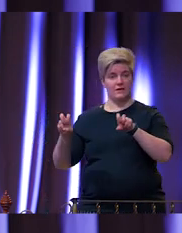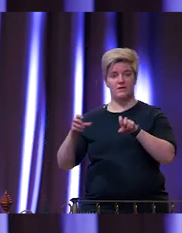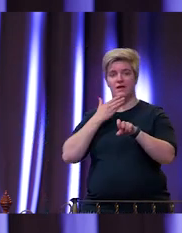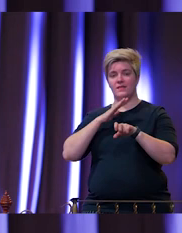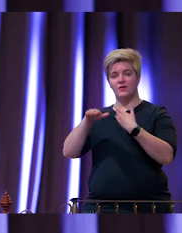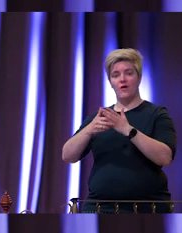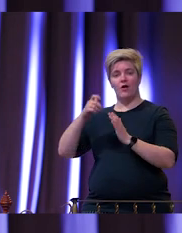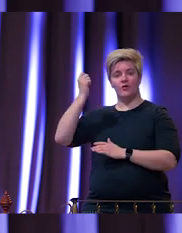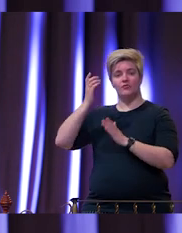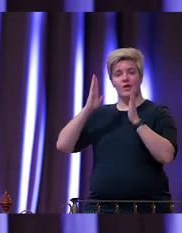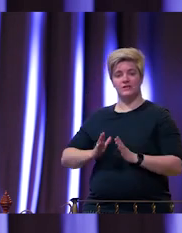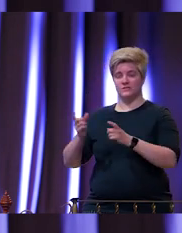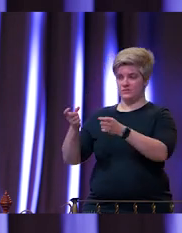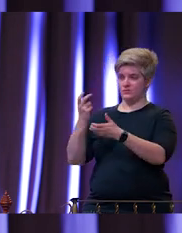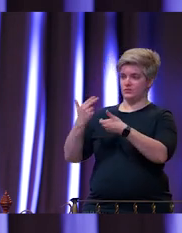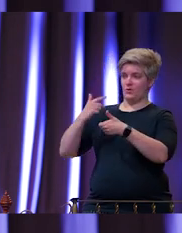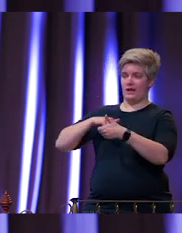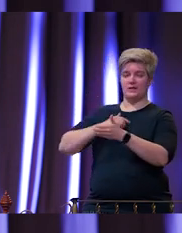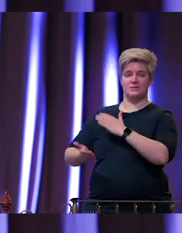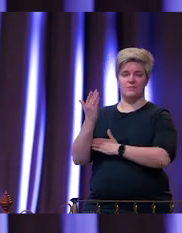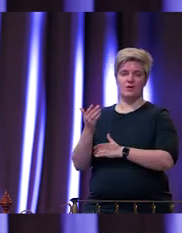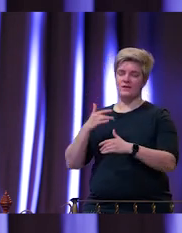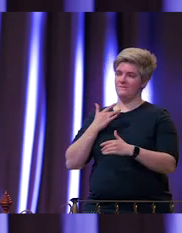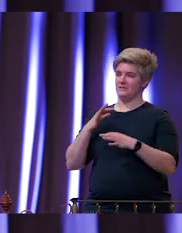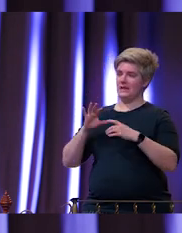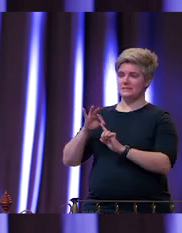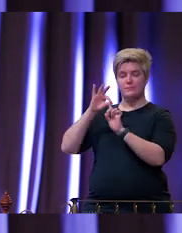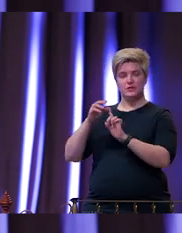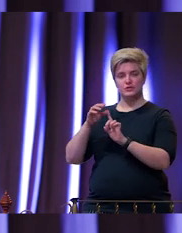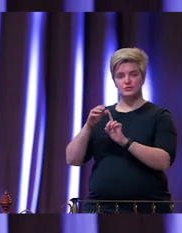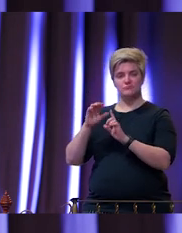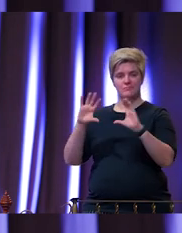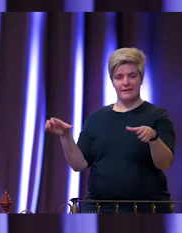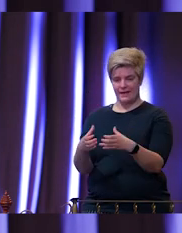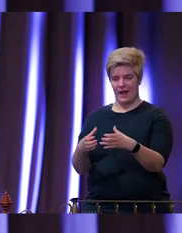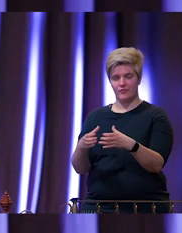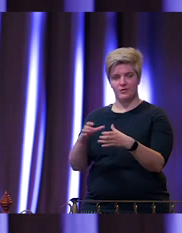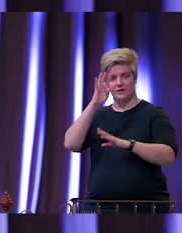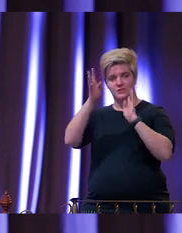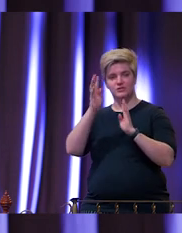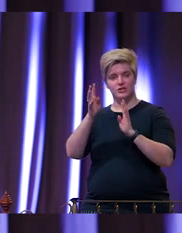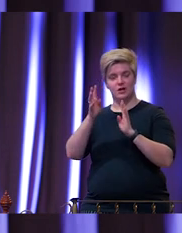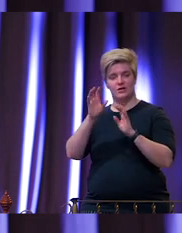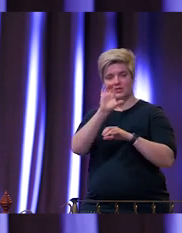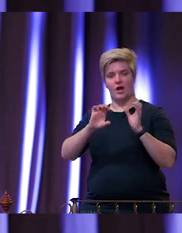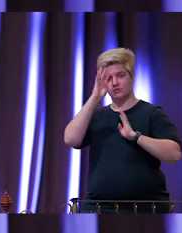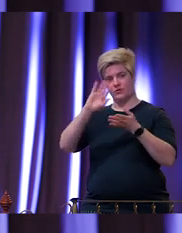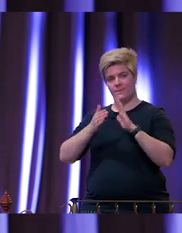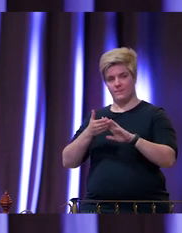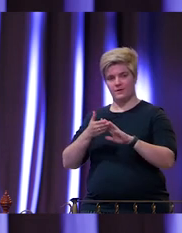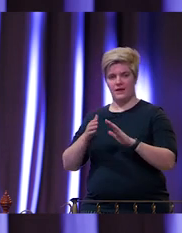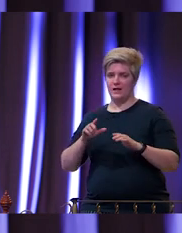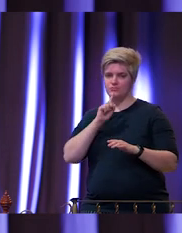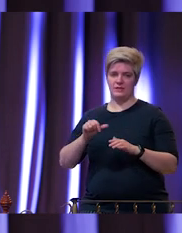grantees for joining us this morning. This feels like a very special, a very unique gathering of Chicago's creative community, and I'm so thrilled to see you all